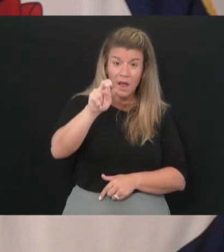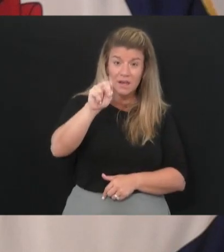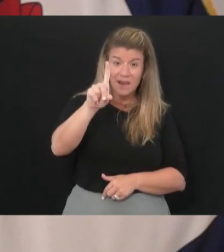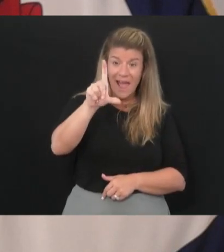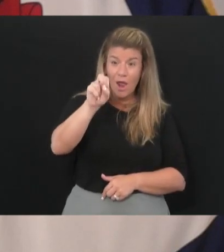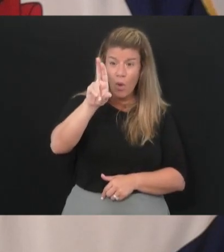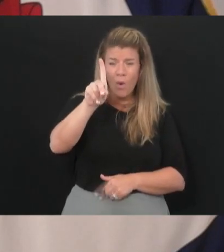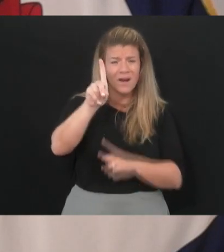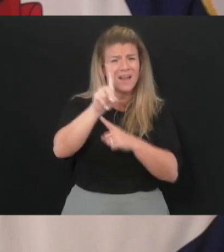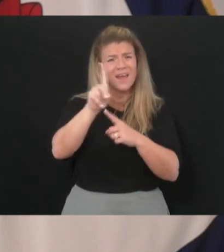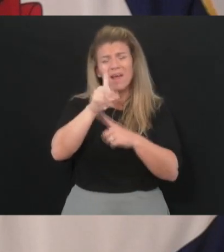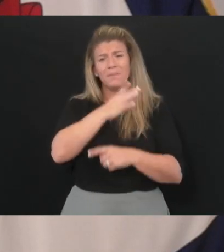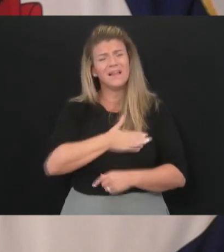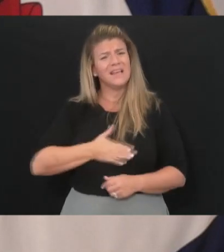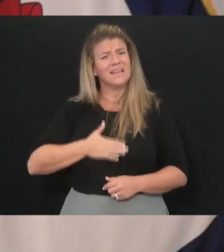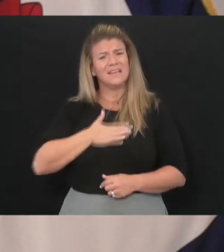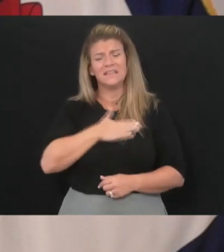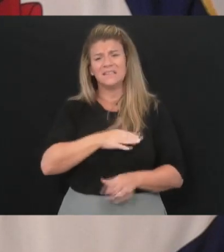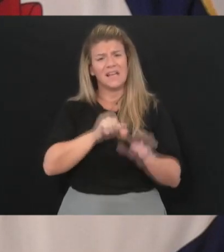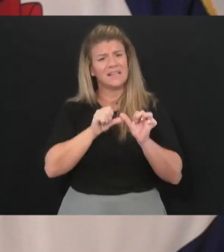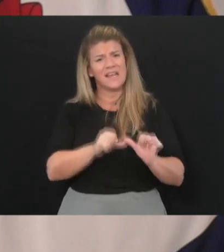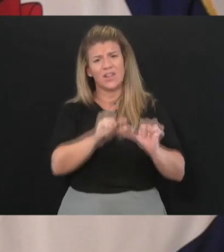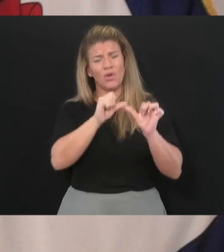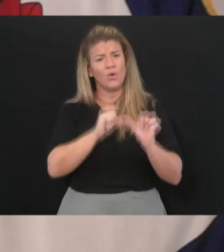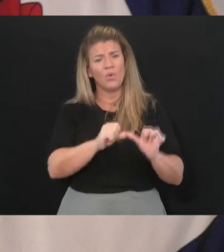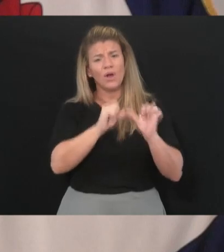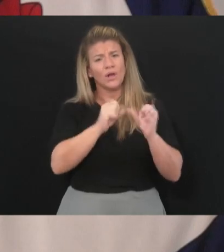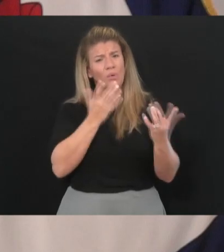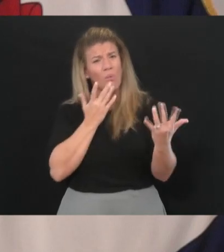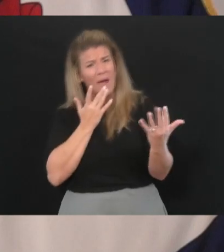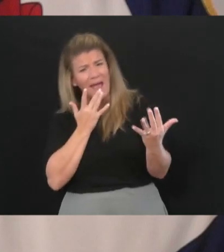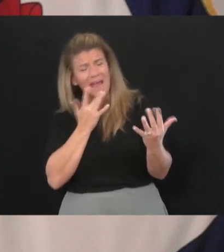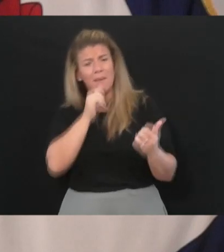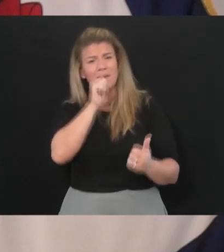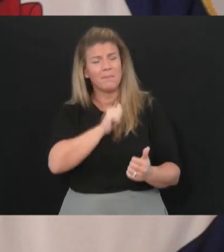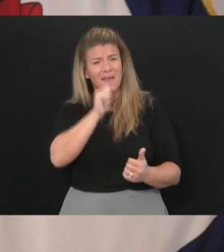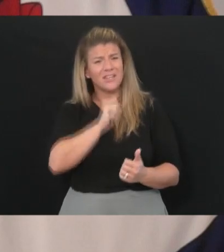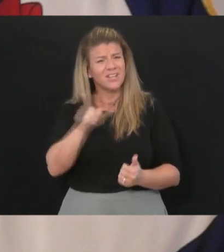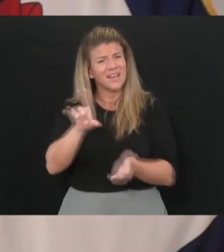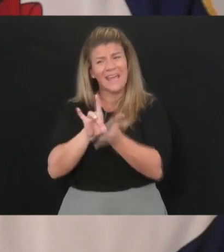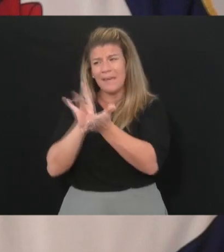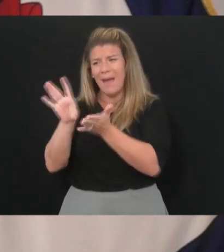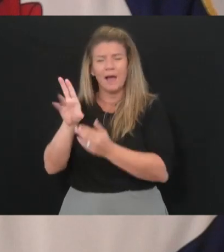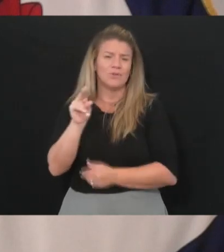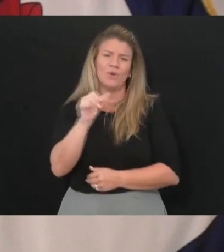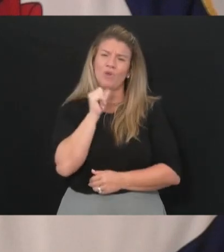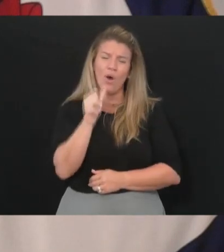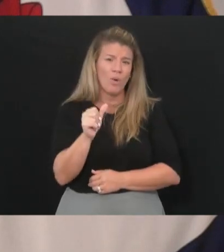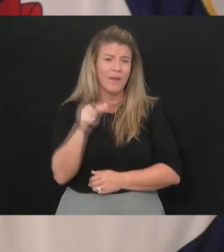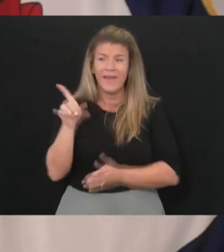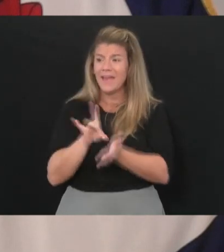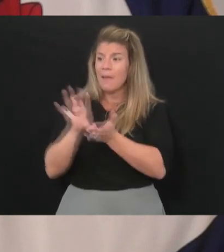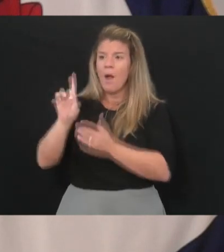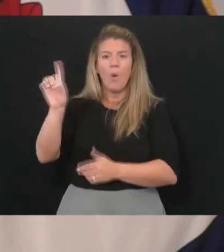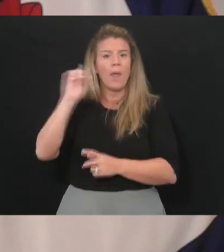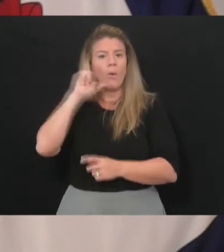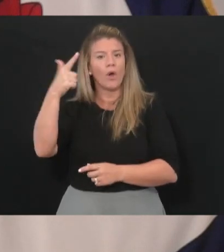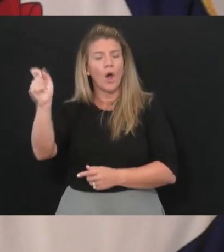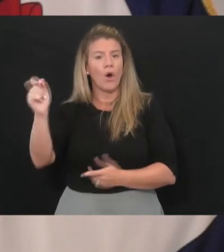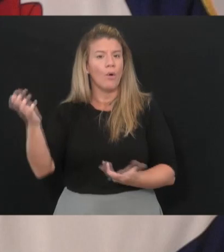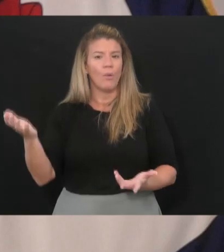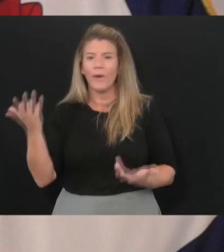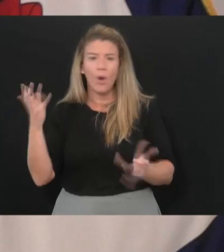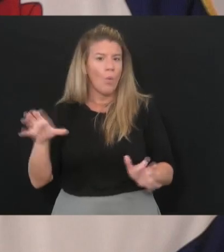some way hang on and don't kick our people out on the street. Please. And from the standpoint of us being